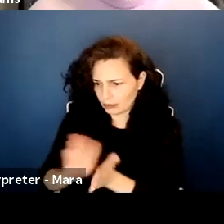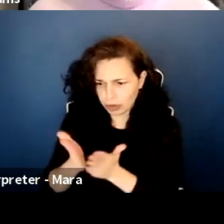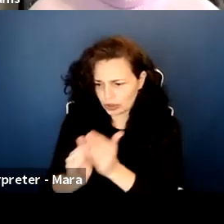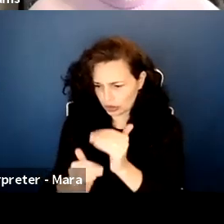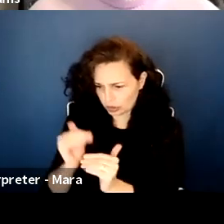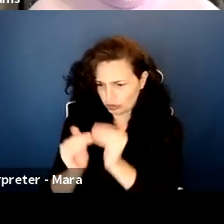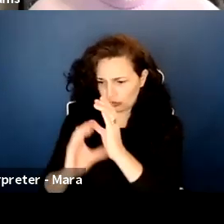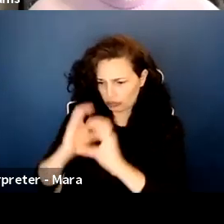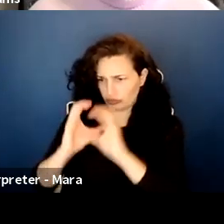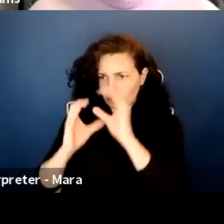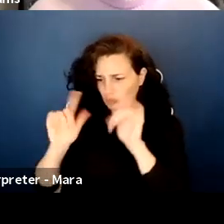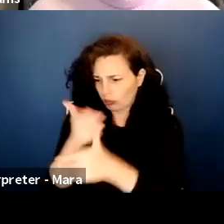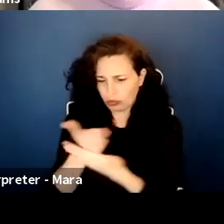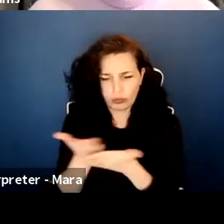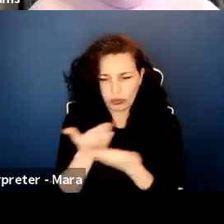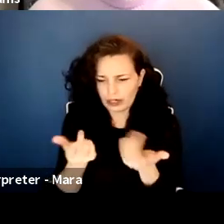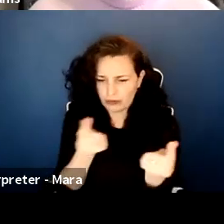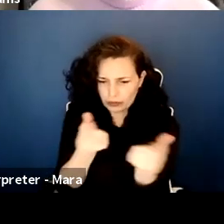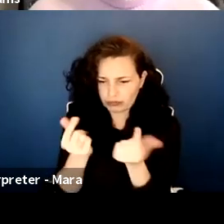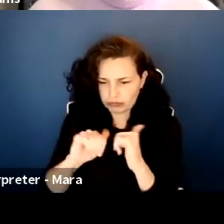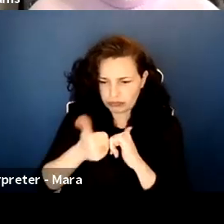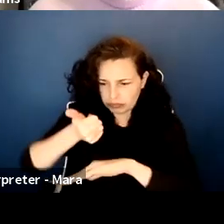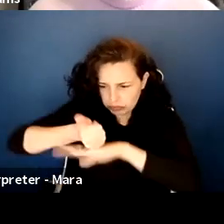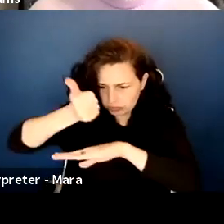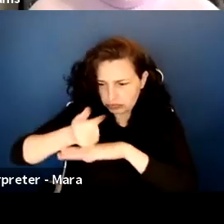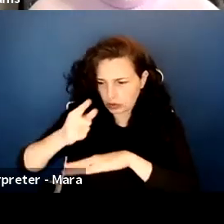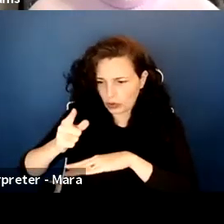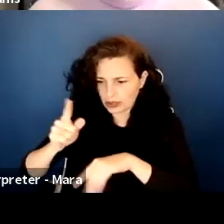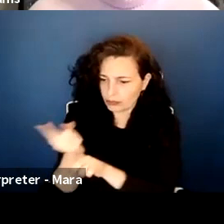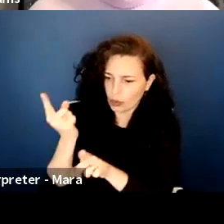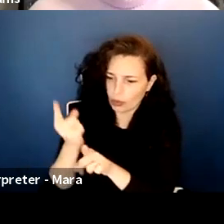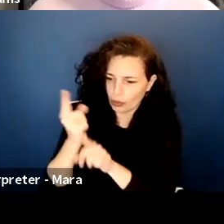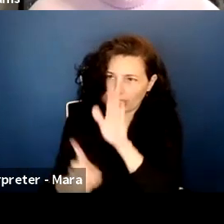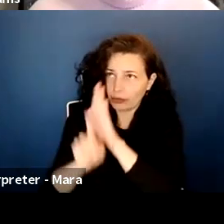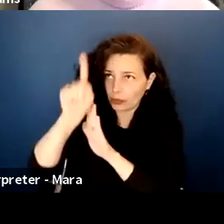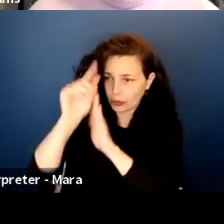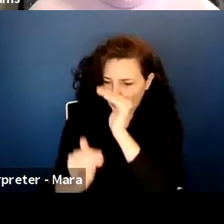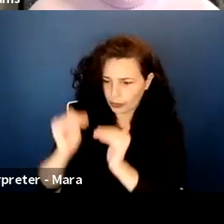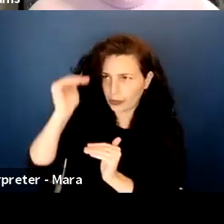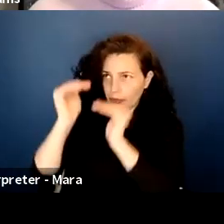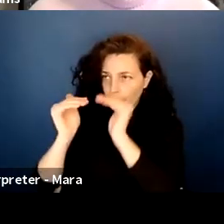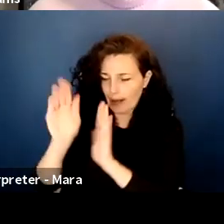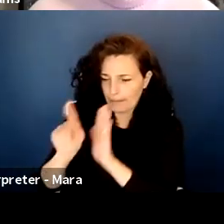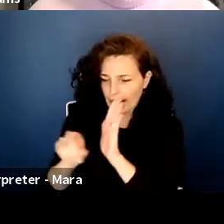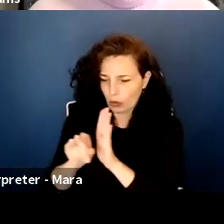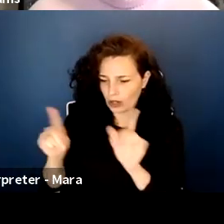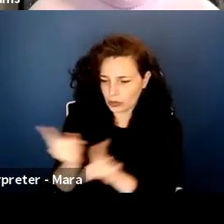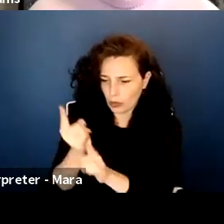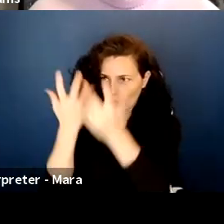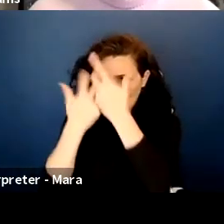have the camera be at the right height and have a backdrop that's appropriate. I like to remind everybody